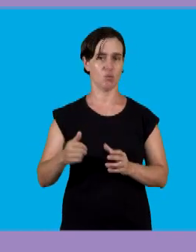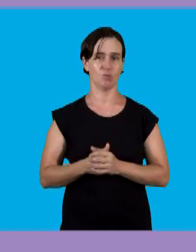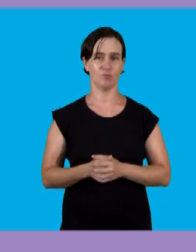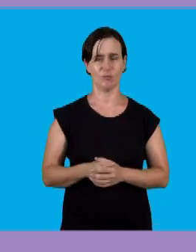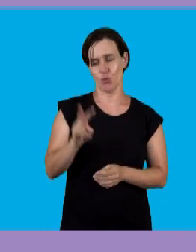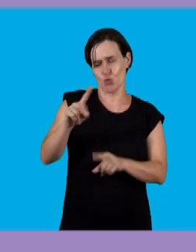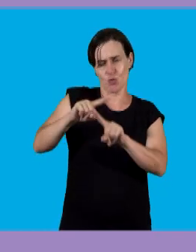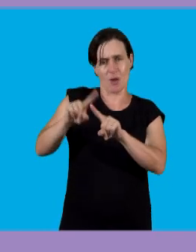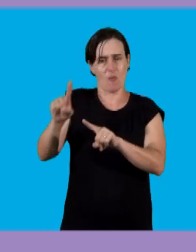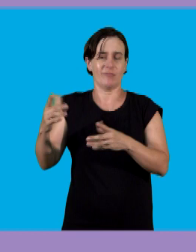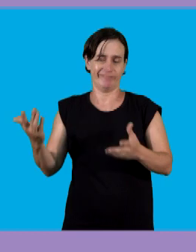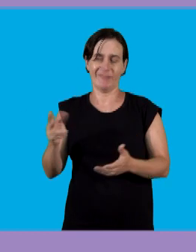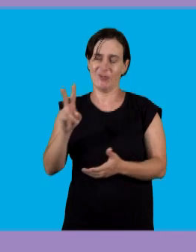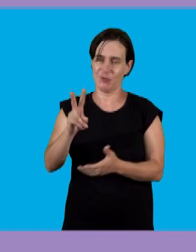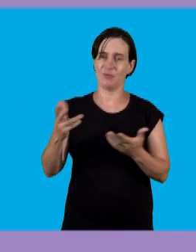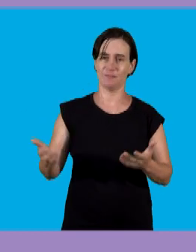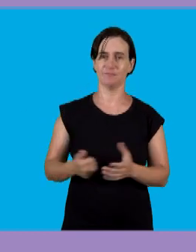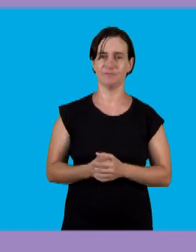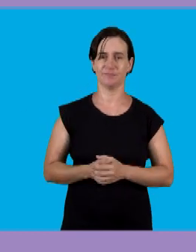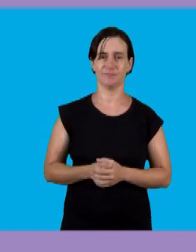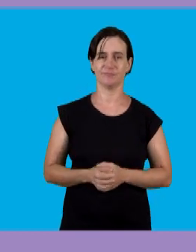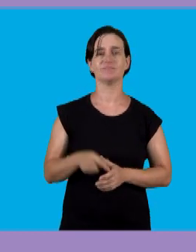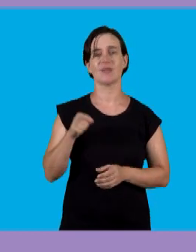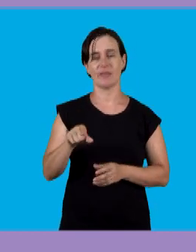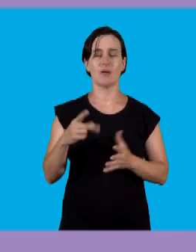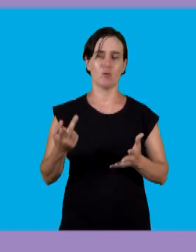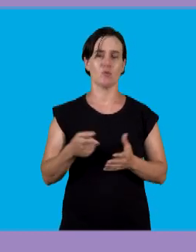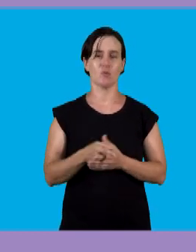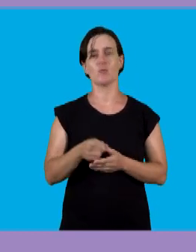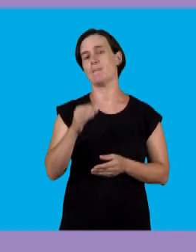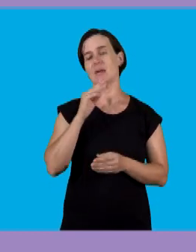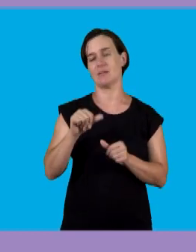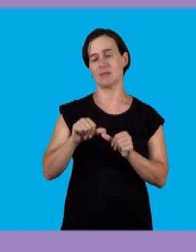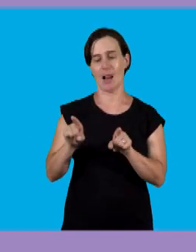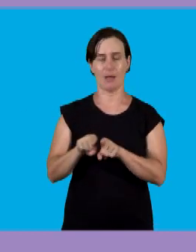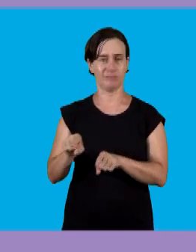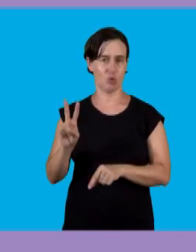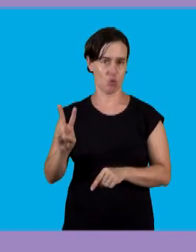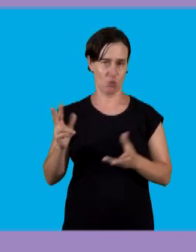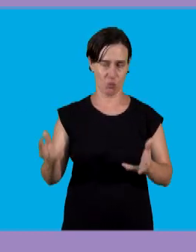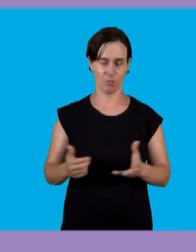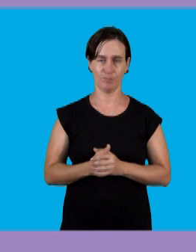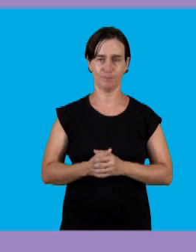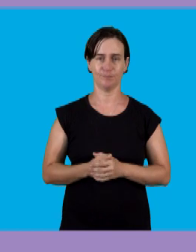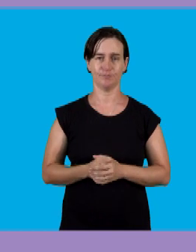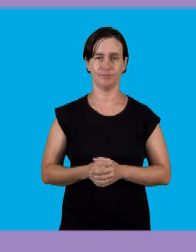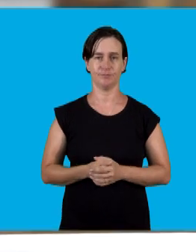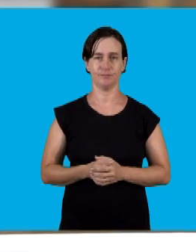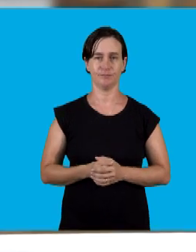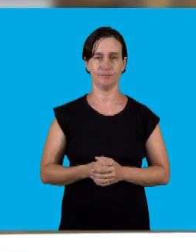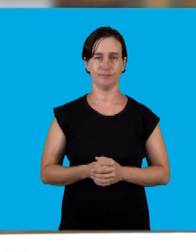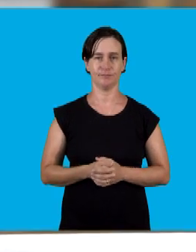is 2, so that is going to remain a 2. That is the end of